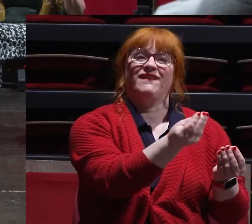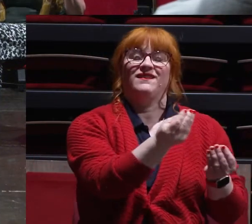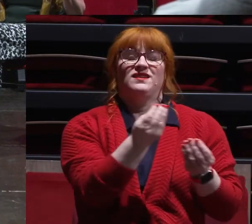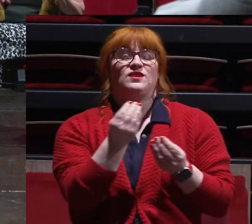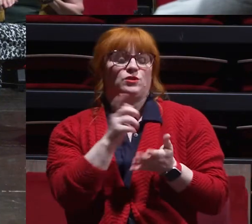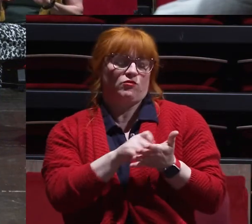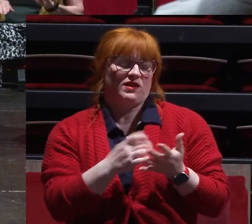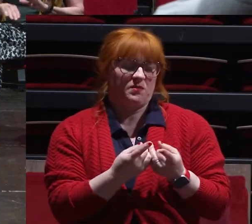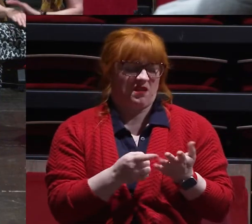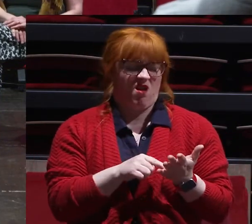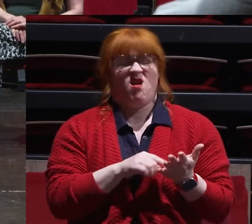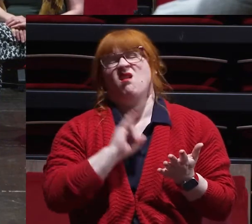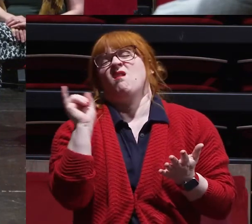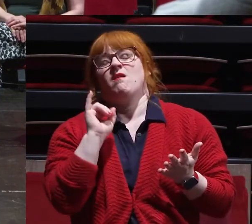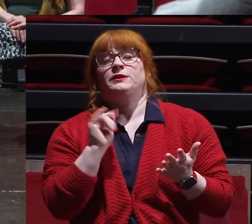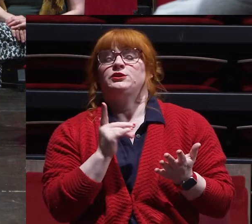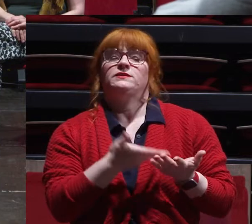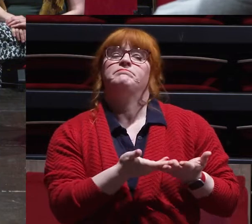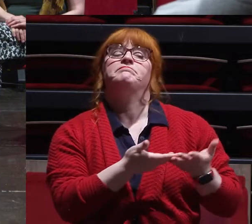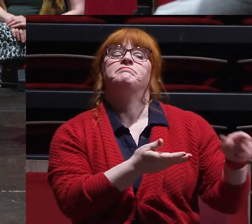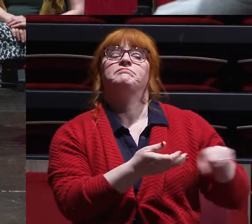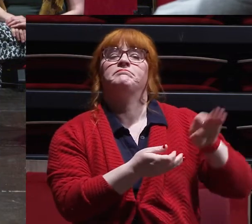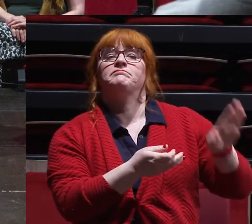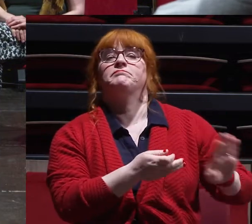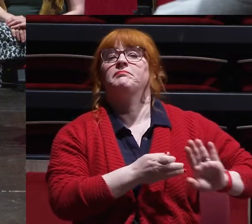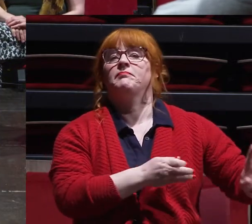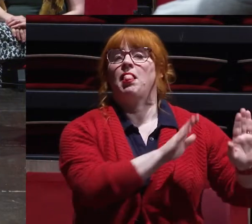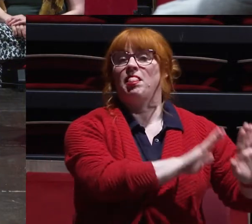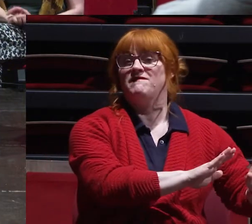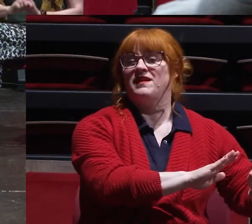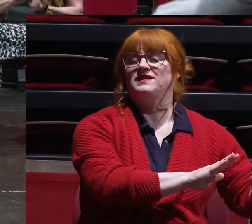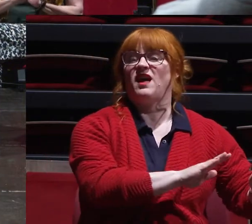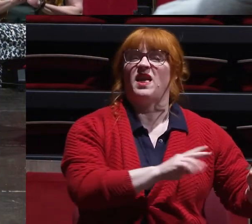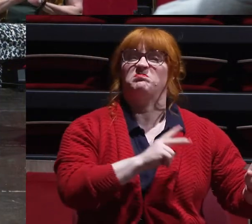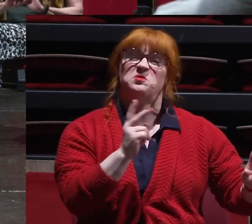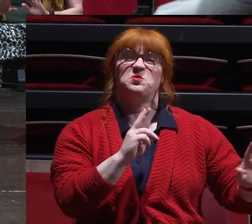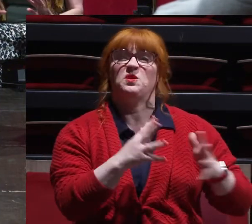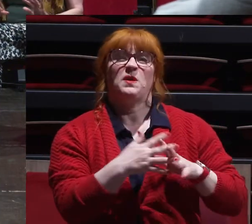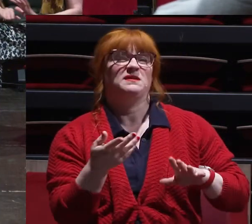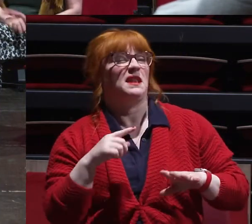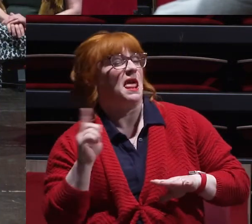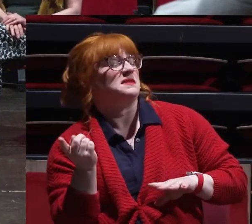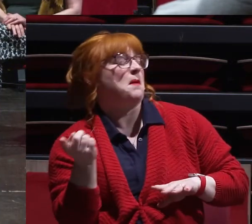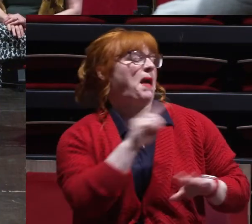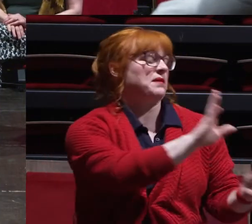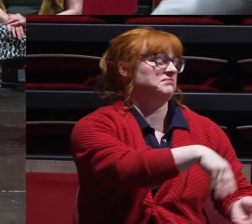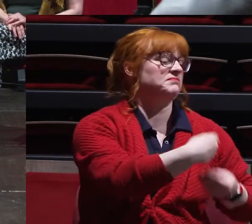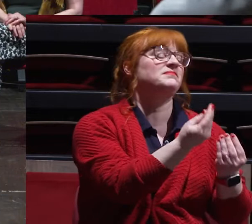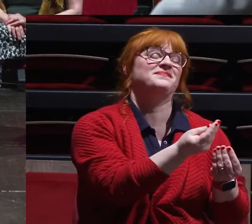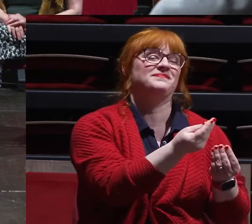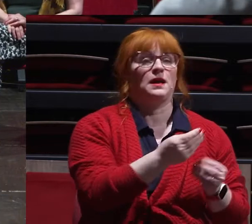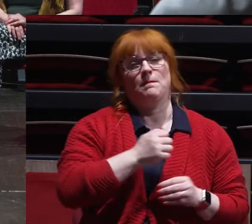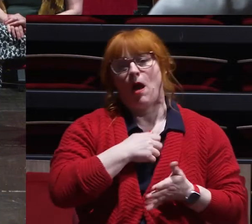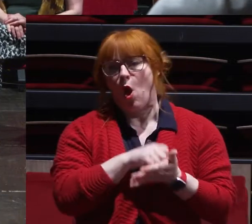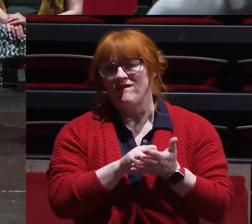life, give it 2 weeks and come back to it. Like, you might see it differently. I never throw anything away. I mean, that's why my office is